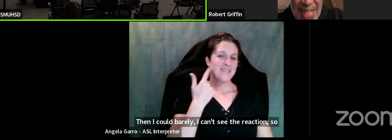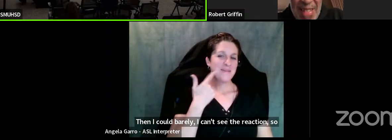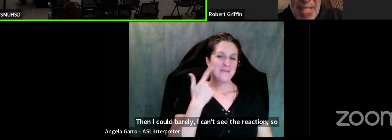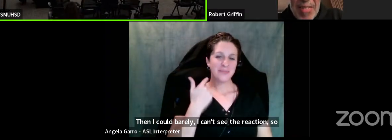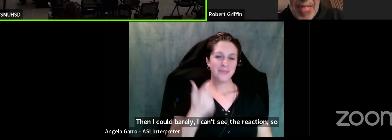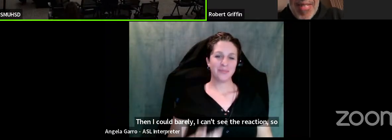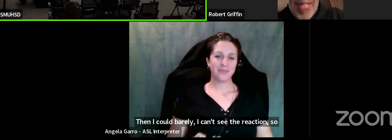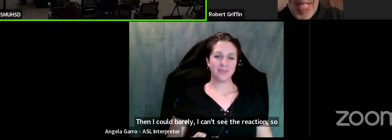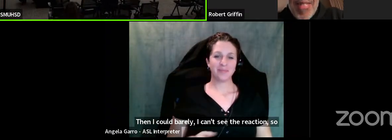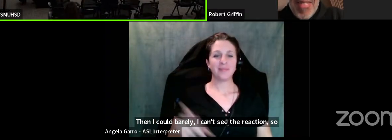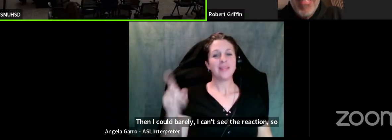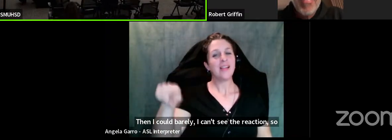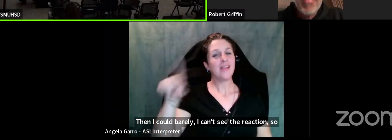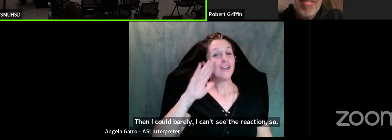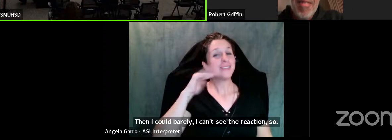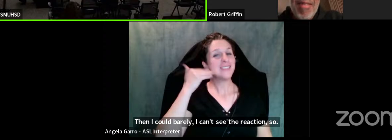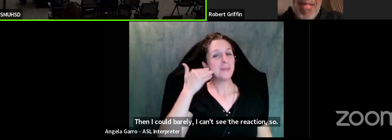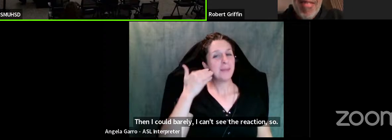they're smiling.